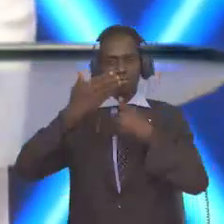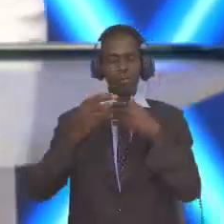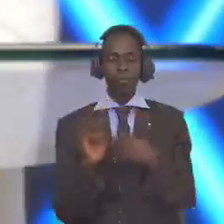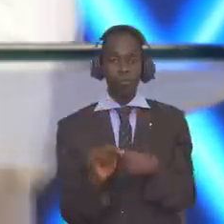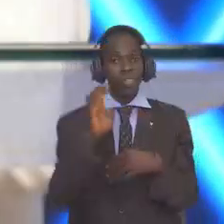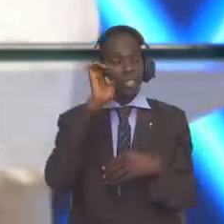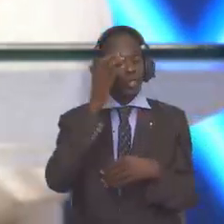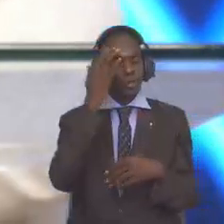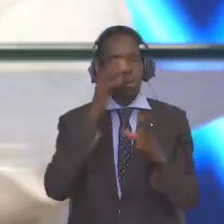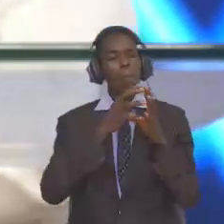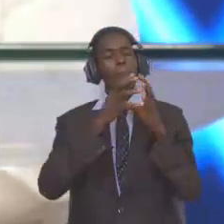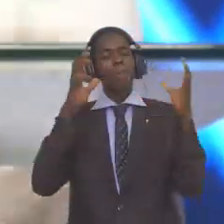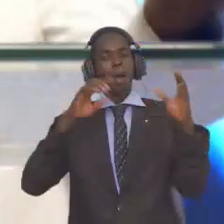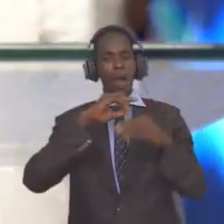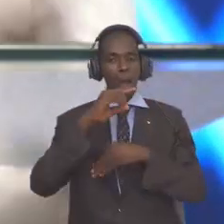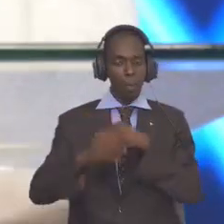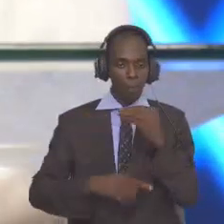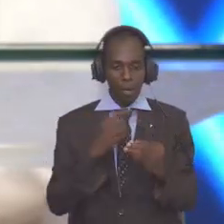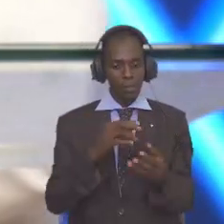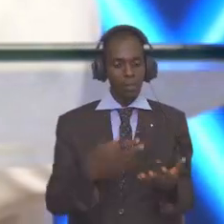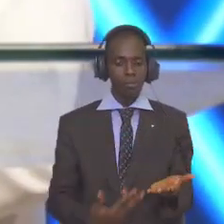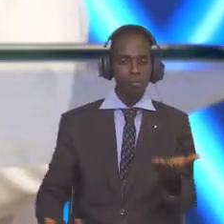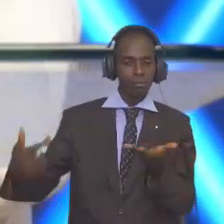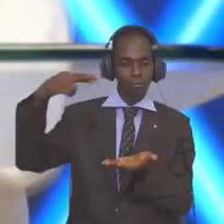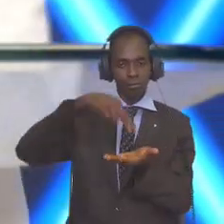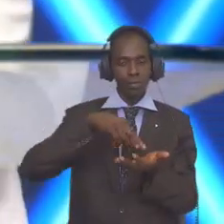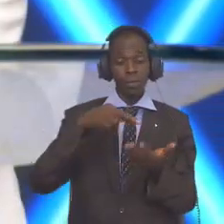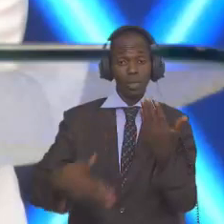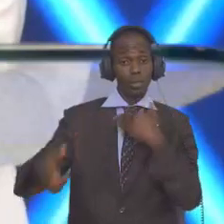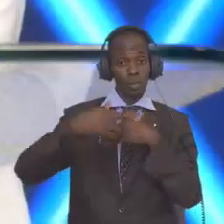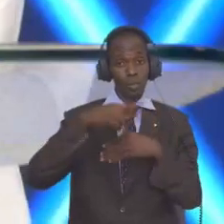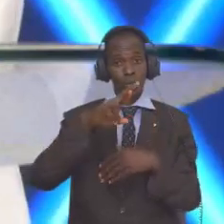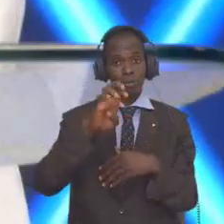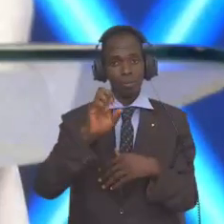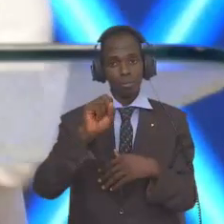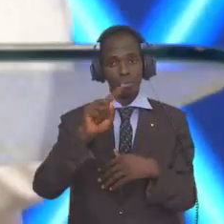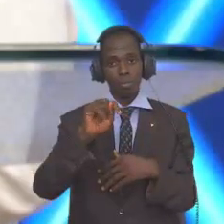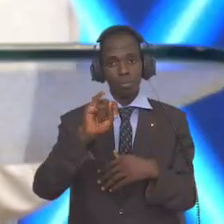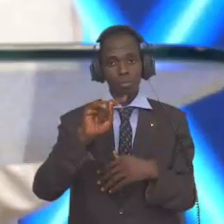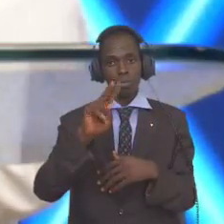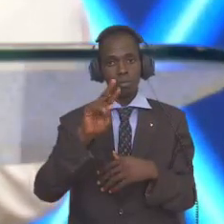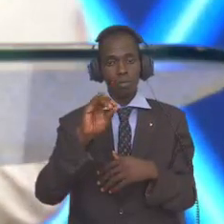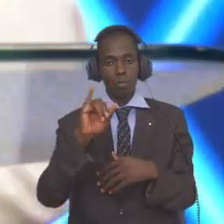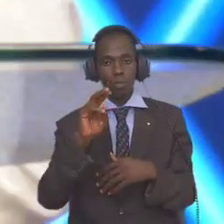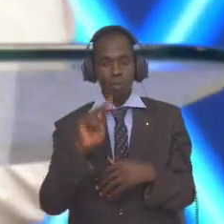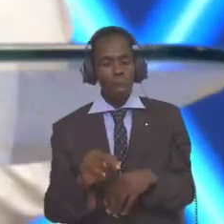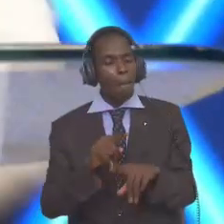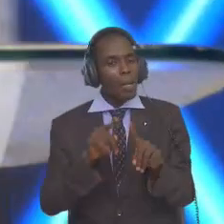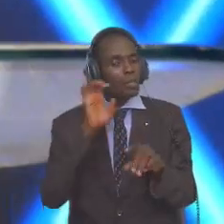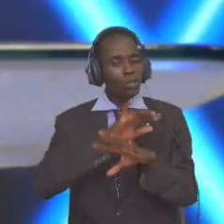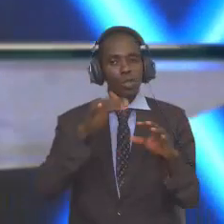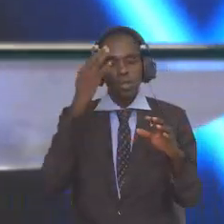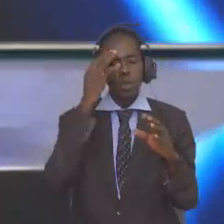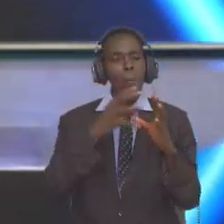about restitution, which John the Baptist had taught, but he didn't know much about redemption. He